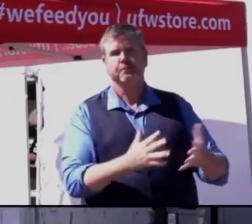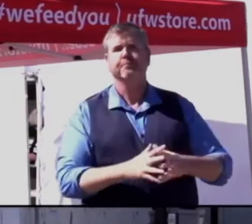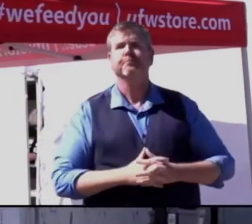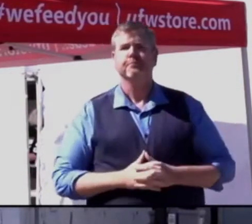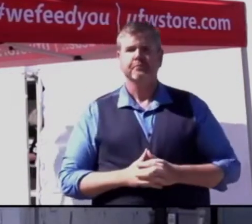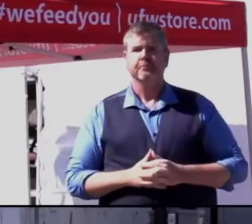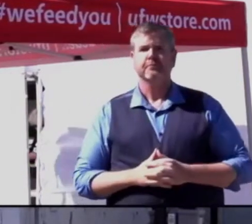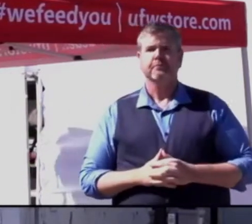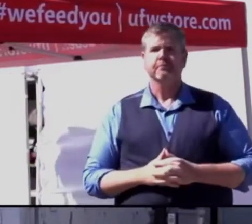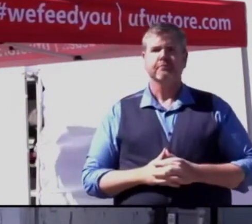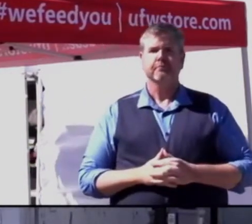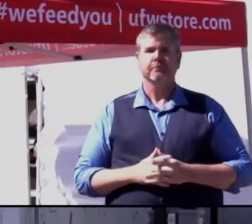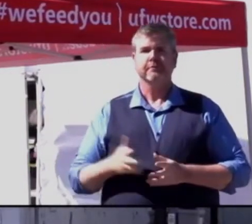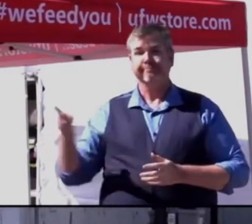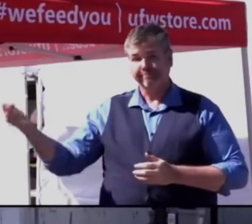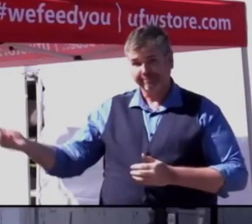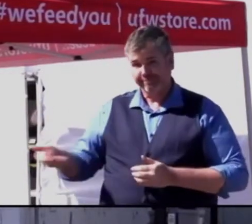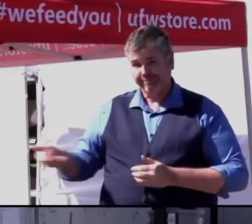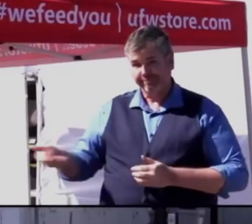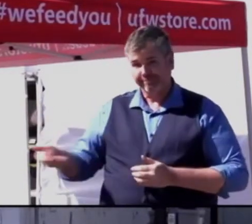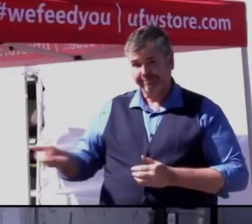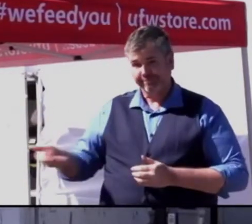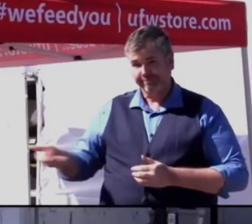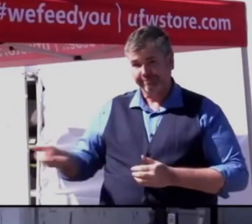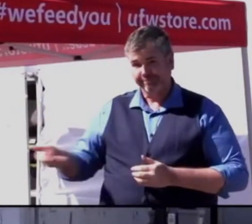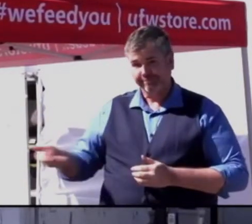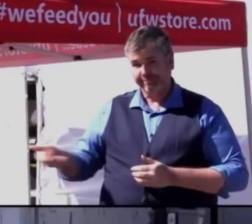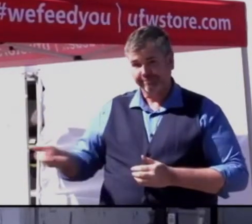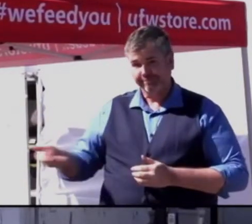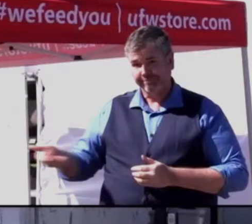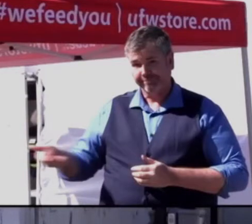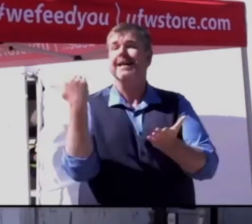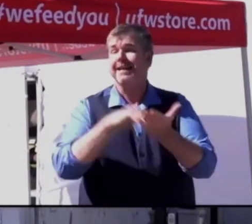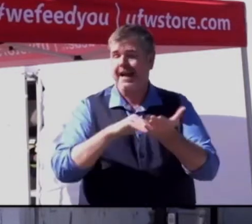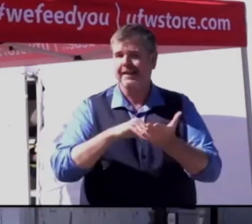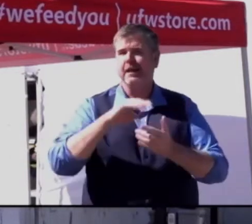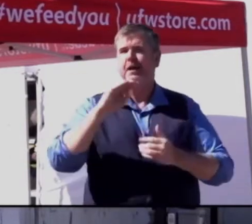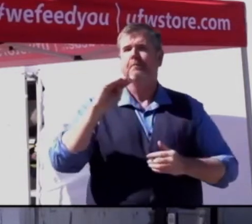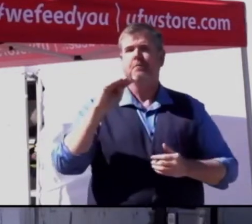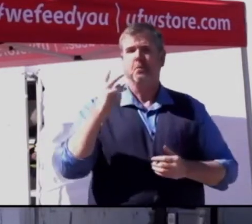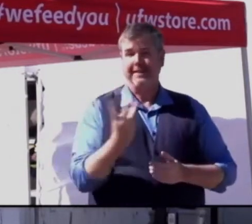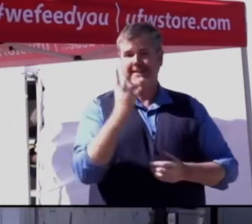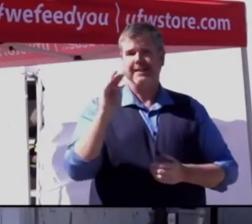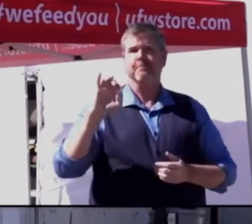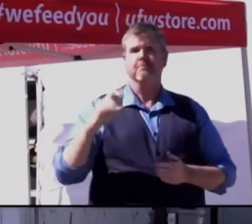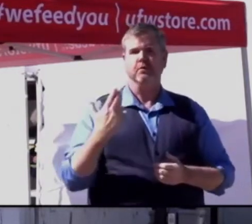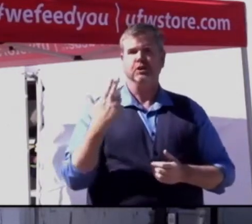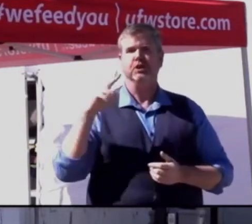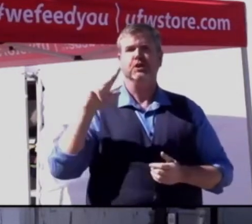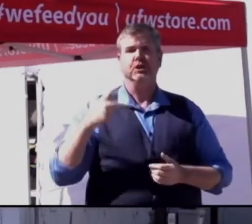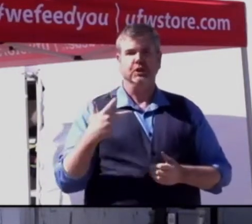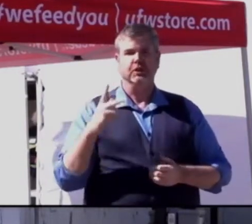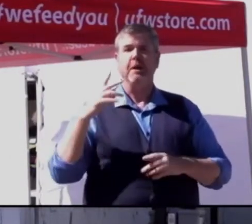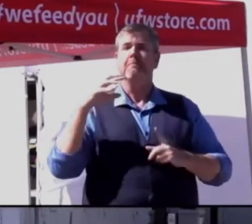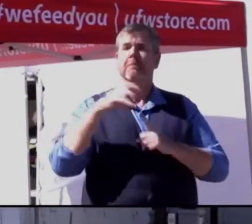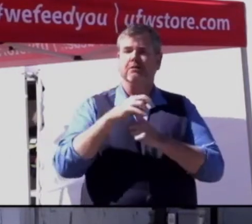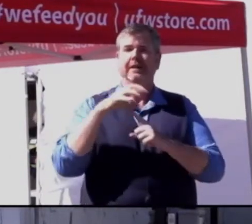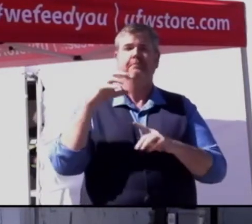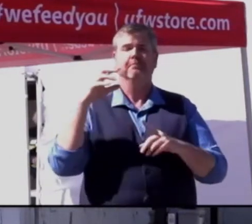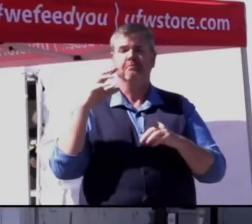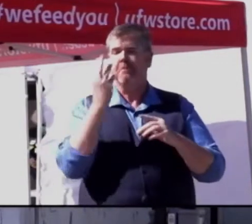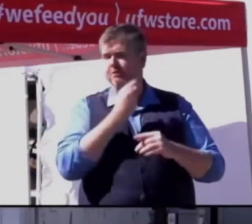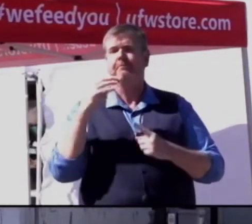having this event here today and on Wednesday. Monterey Mushrooms is hosting vaccination events, not just